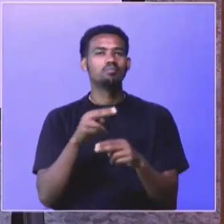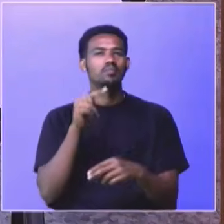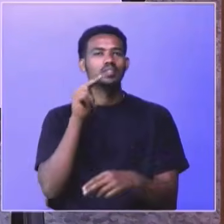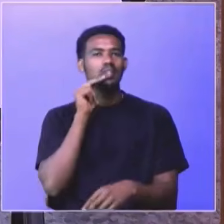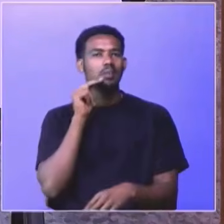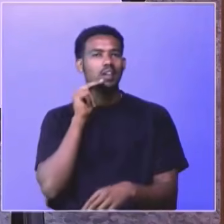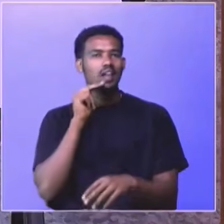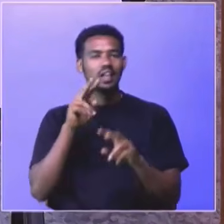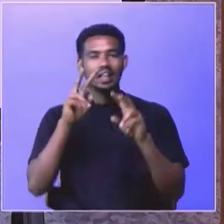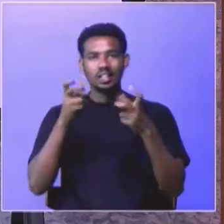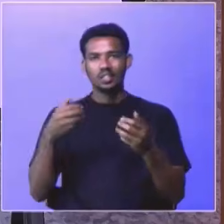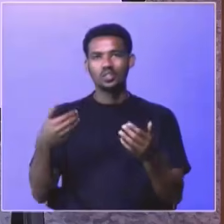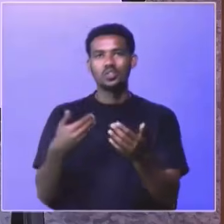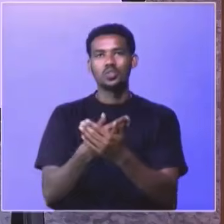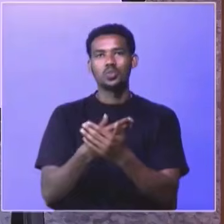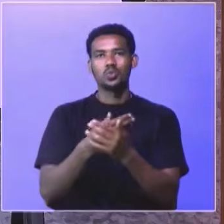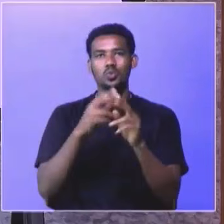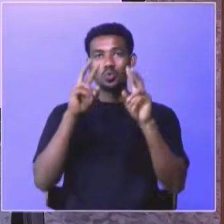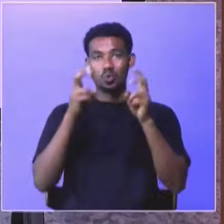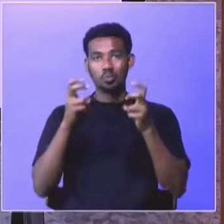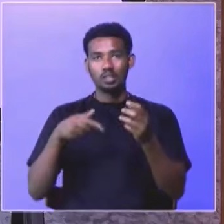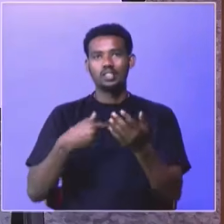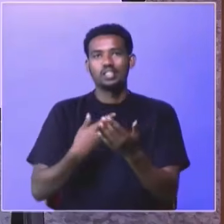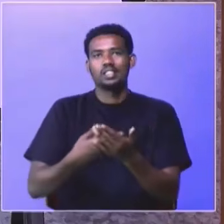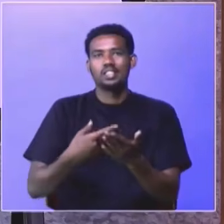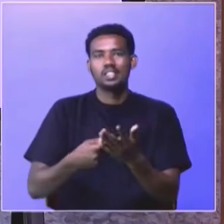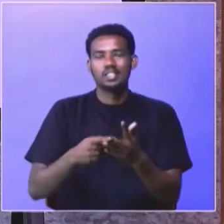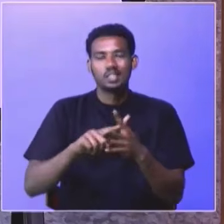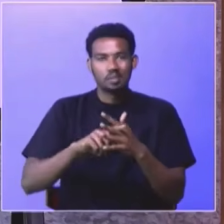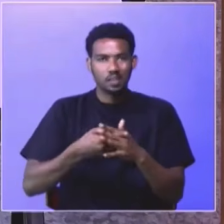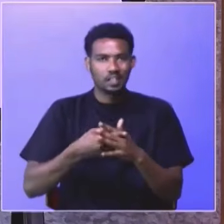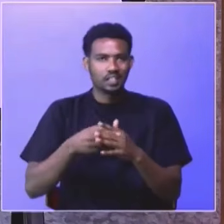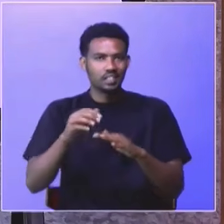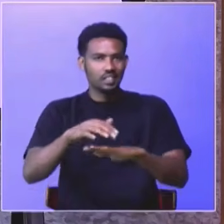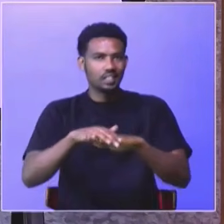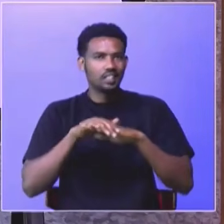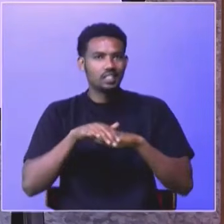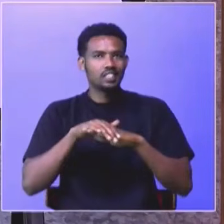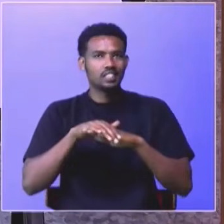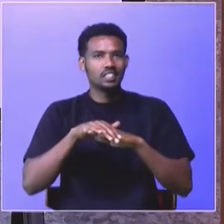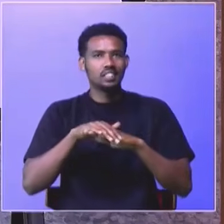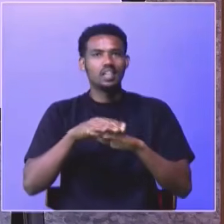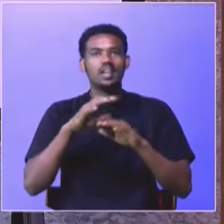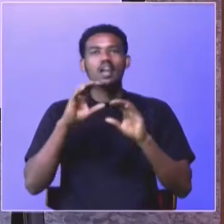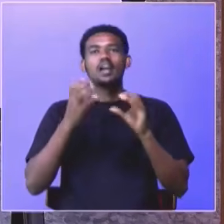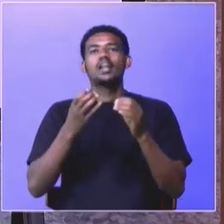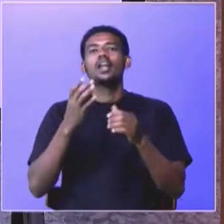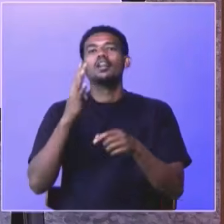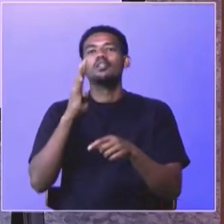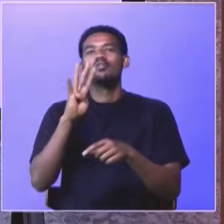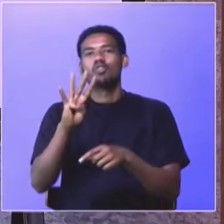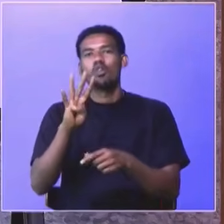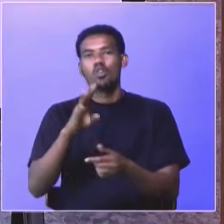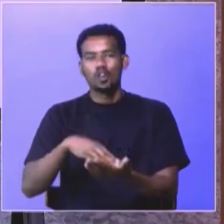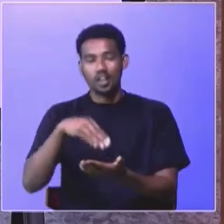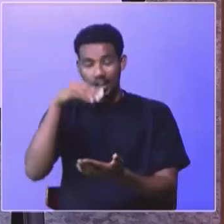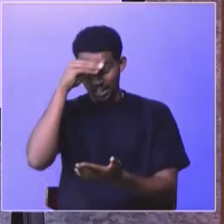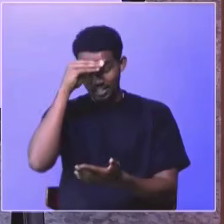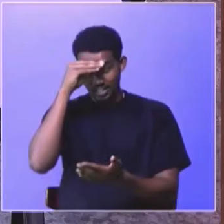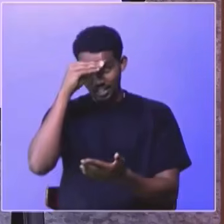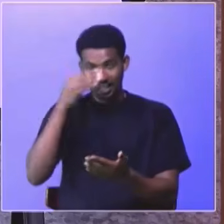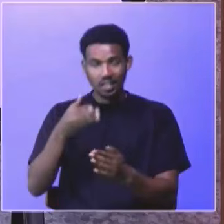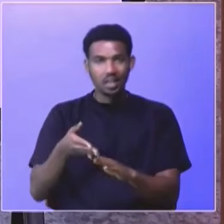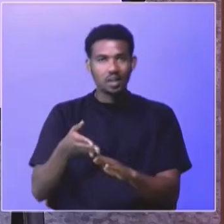topic. This is the beginning of English grade 4 lesson. Before we start, let me introduce the